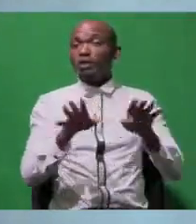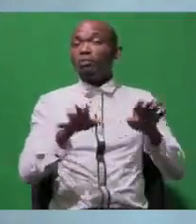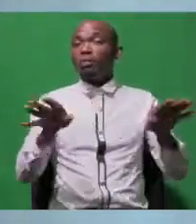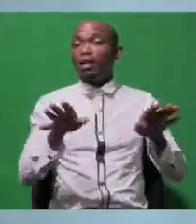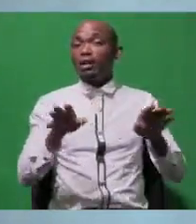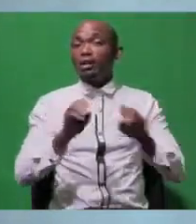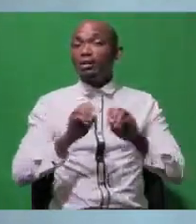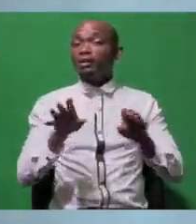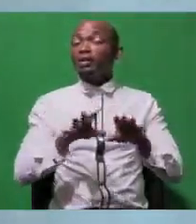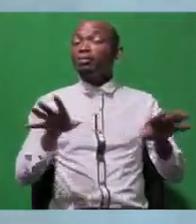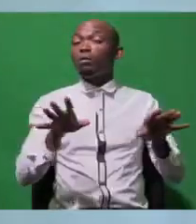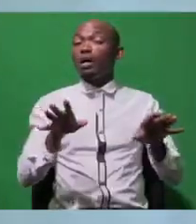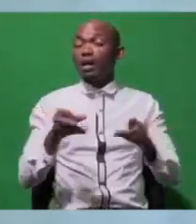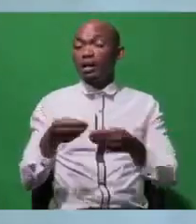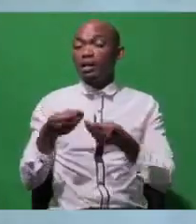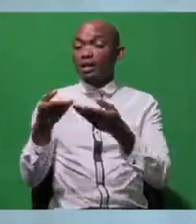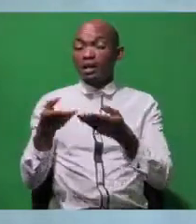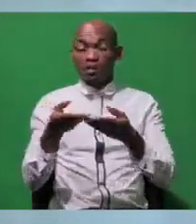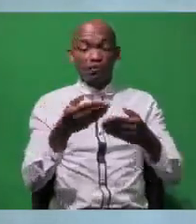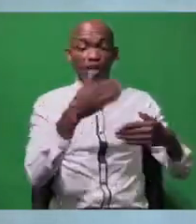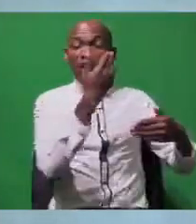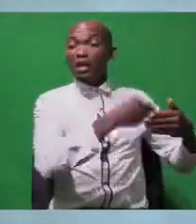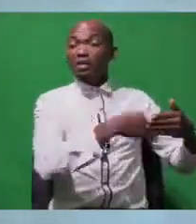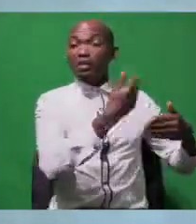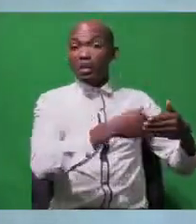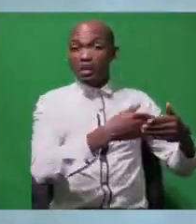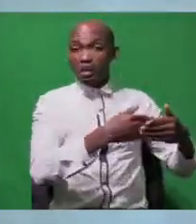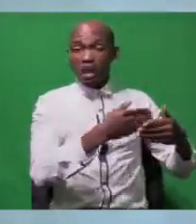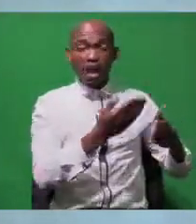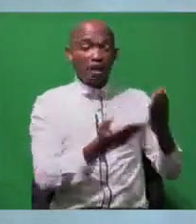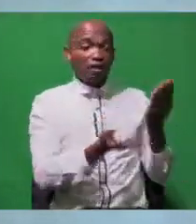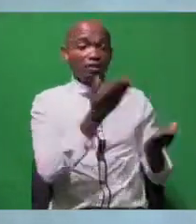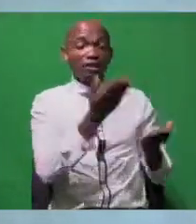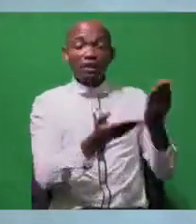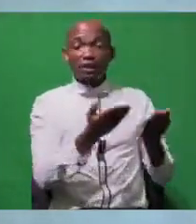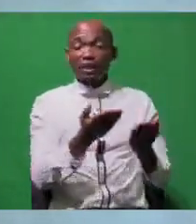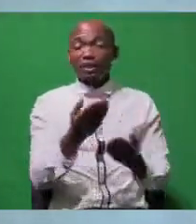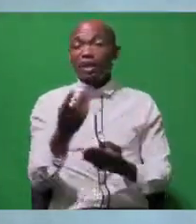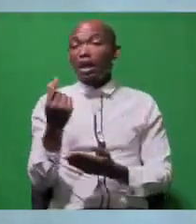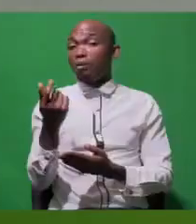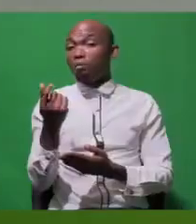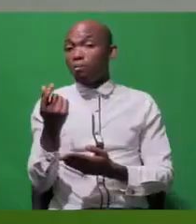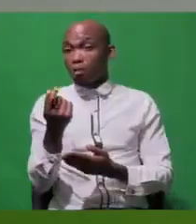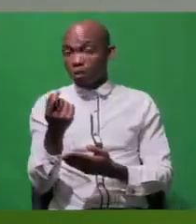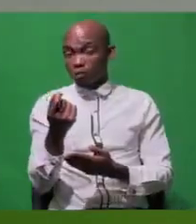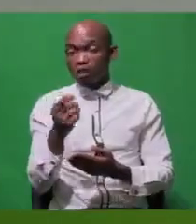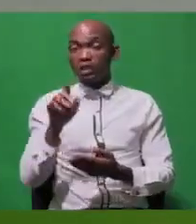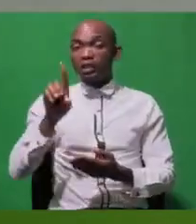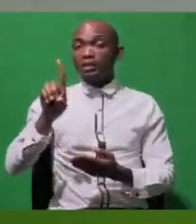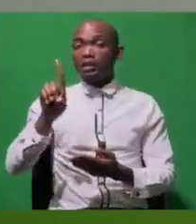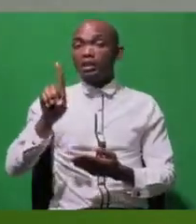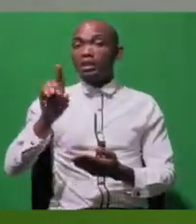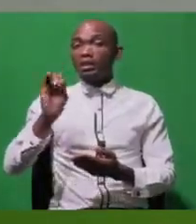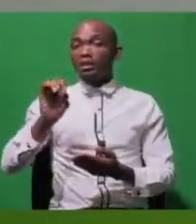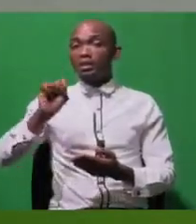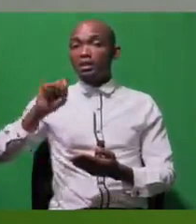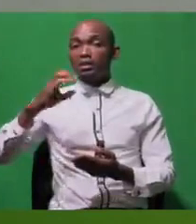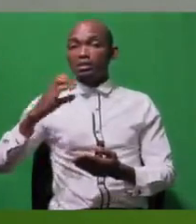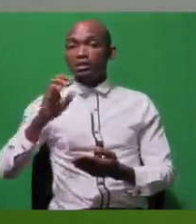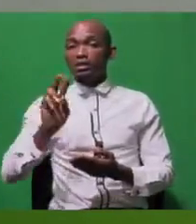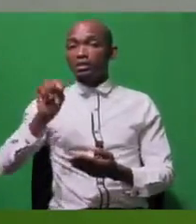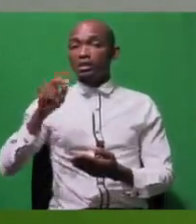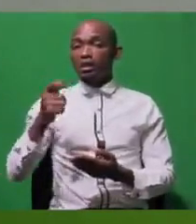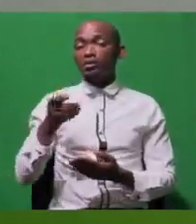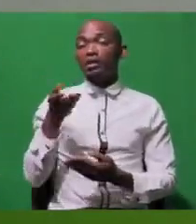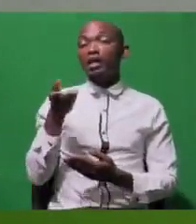give the trader certain amount as a discount. This discount